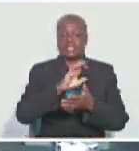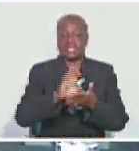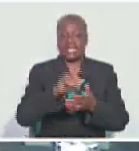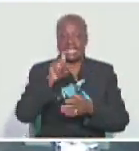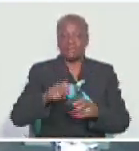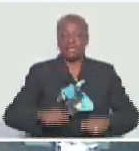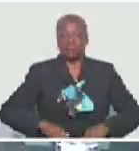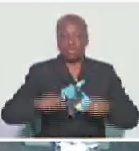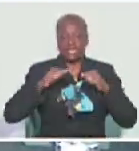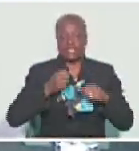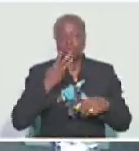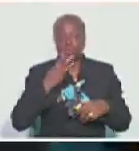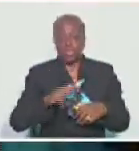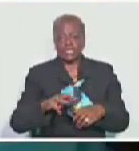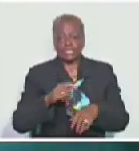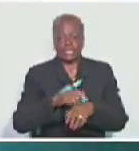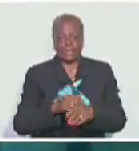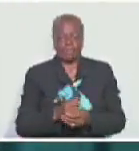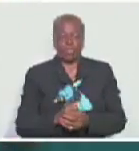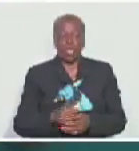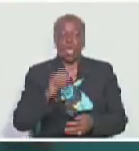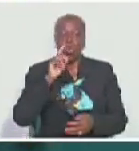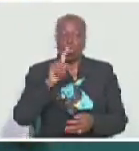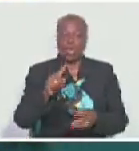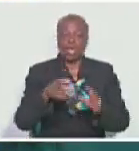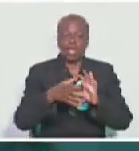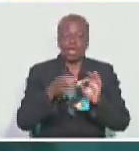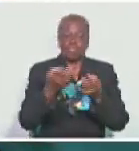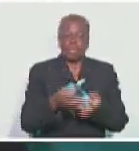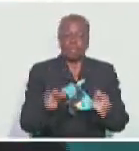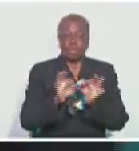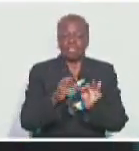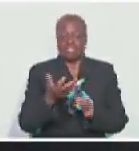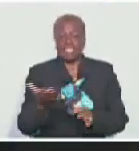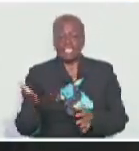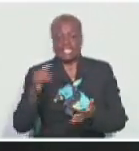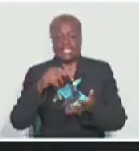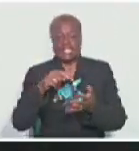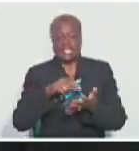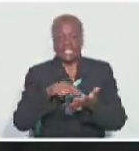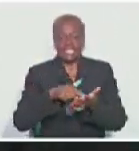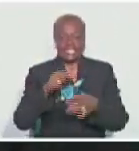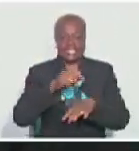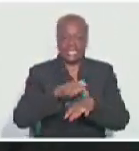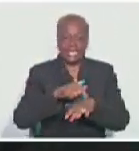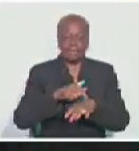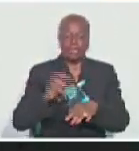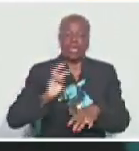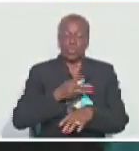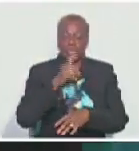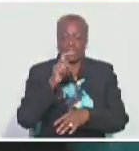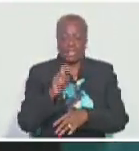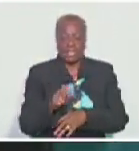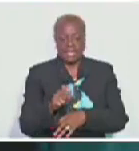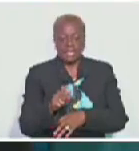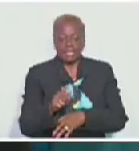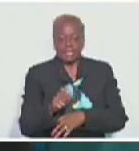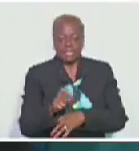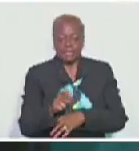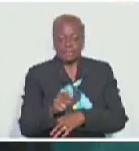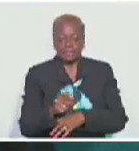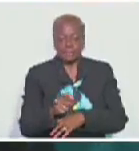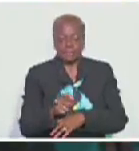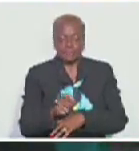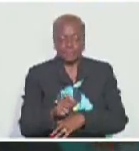scenario. One of our priorities at this time on medical system, medical facilities needs an upgrade. We